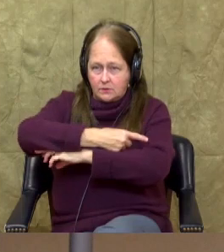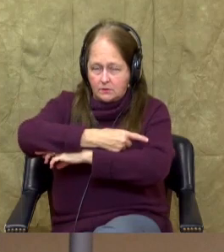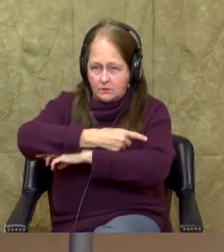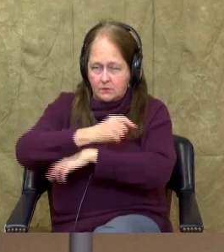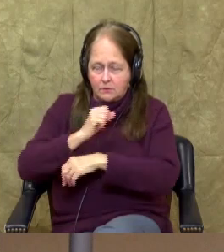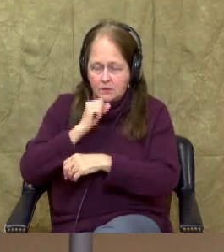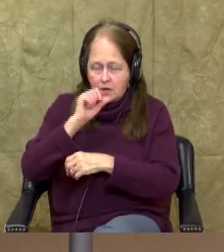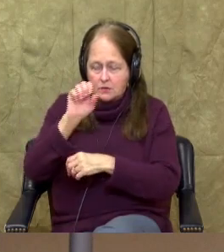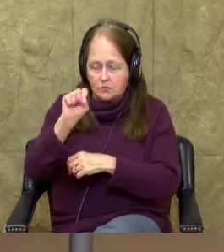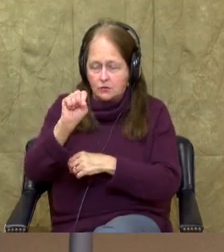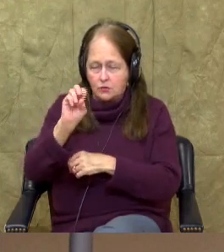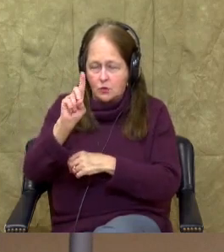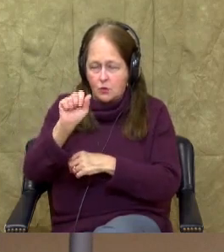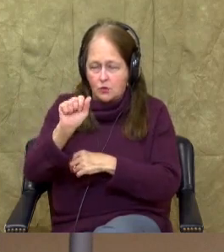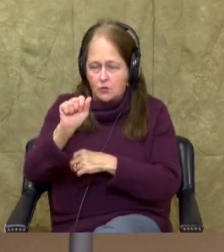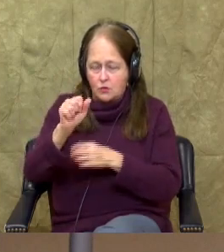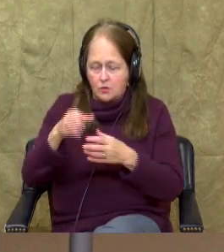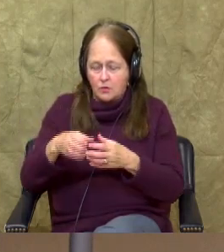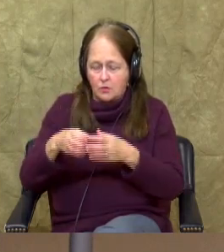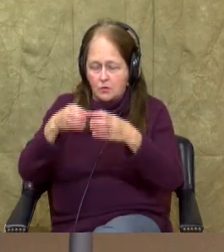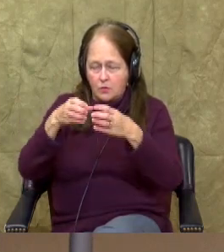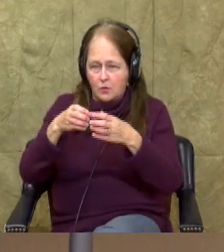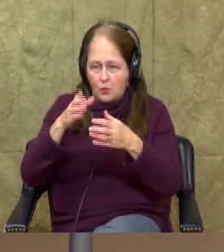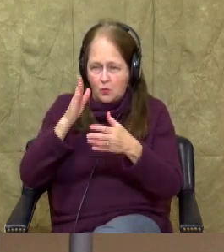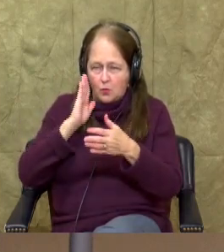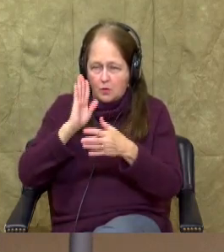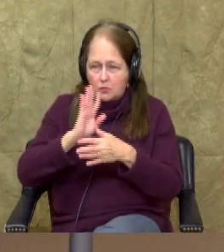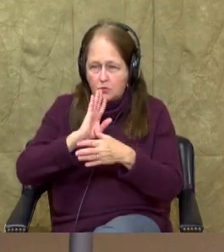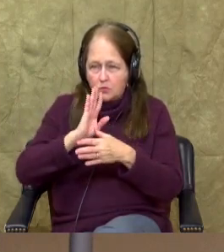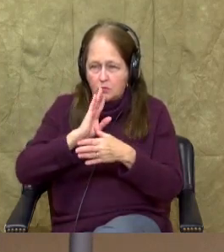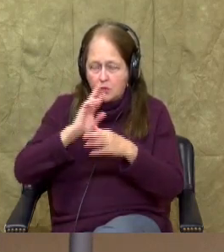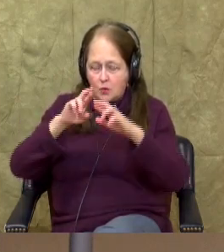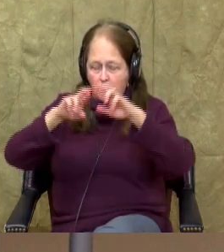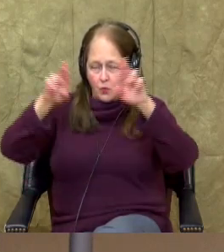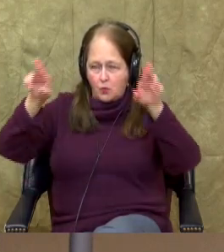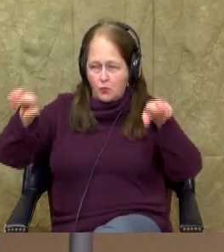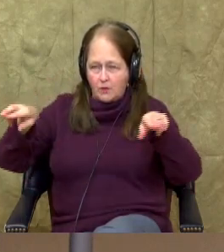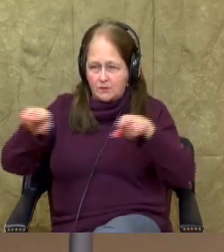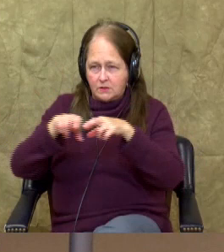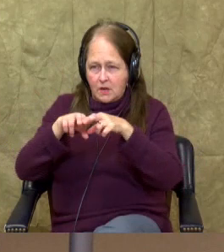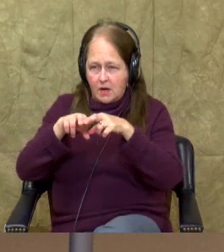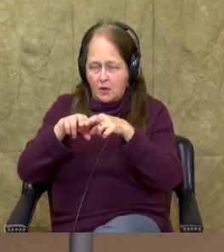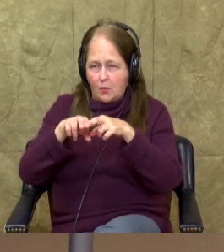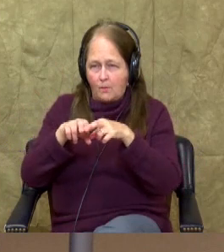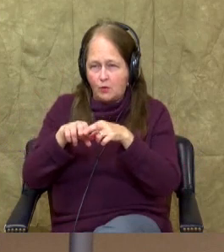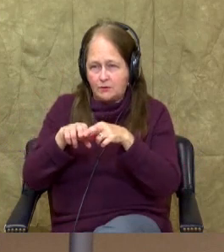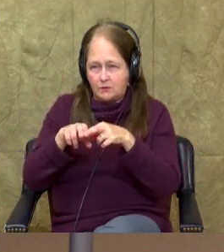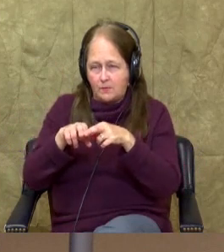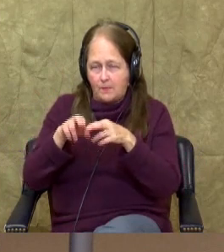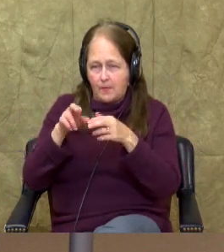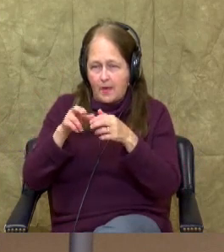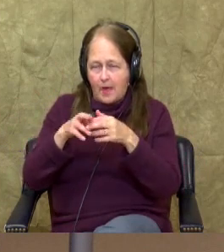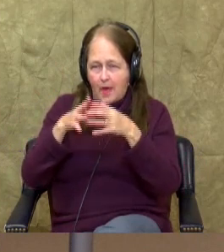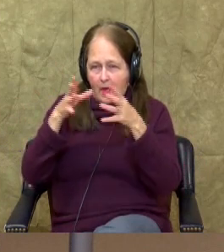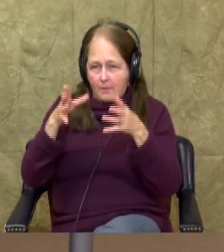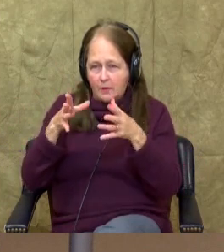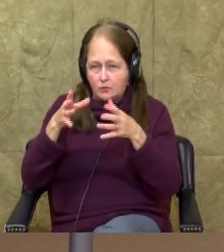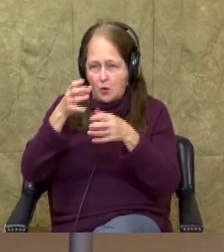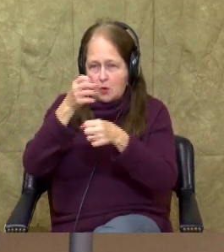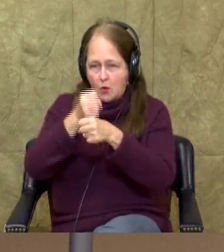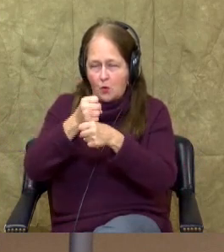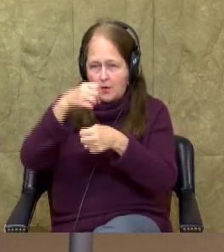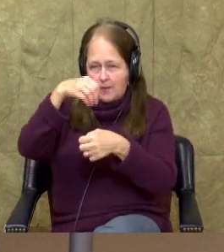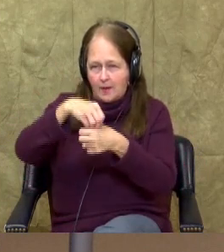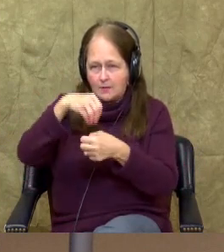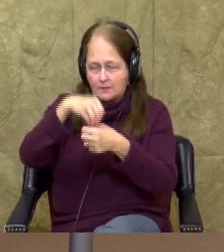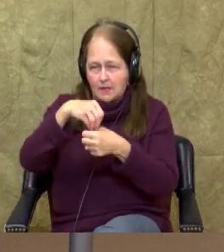soda bottles, which would be cylinder shaped. We're going to deal with just rectangular prisms and how much they will hold on the